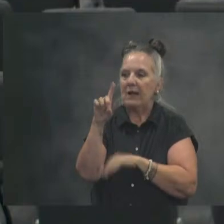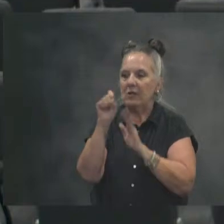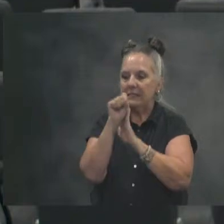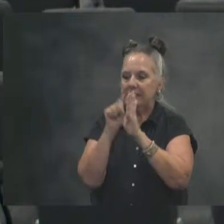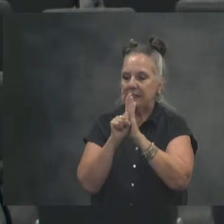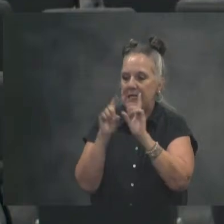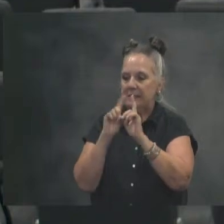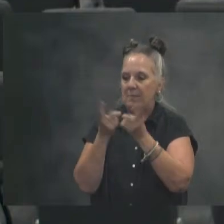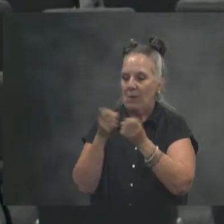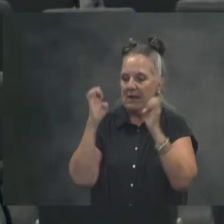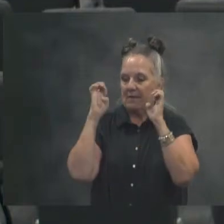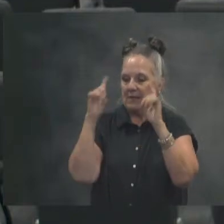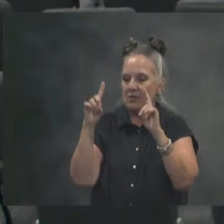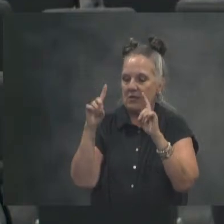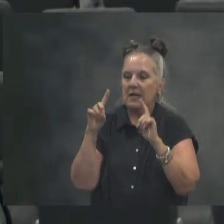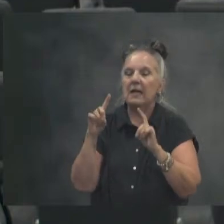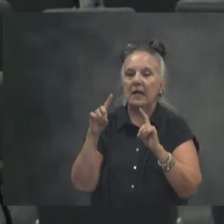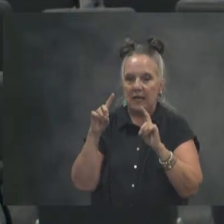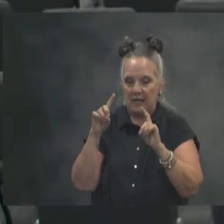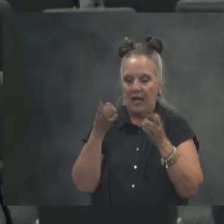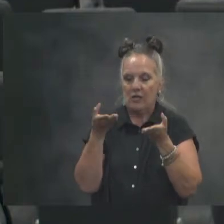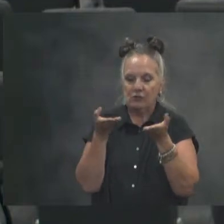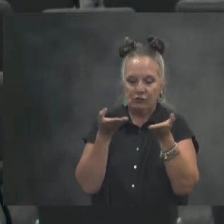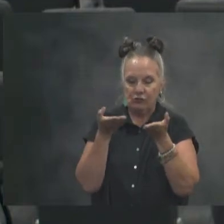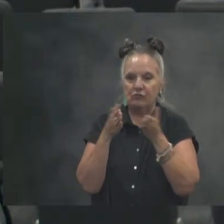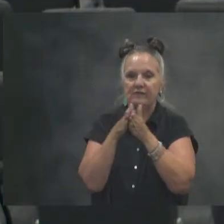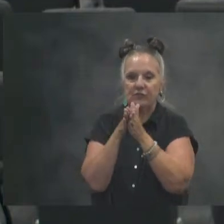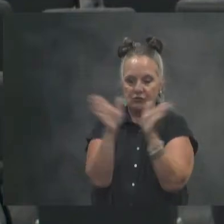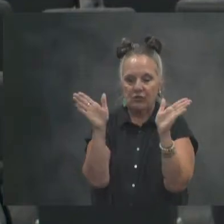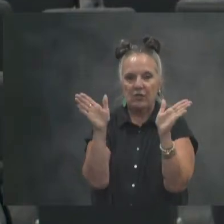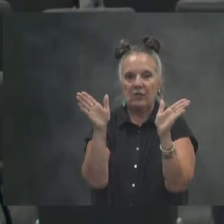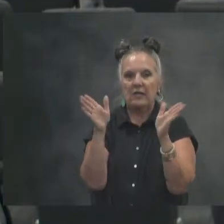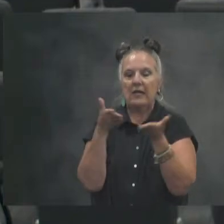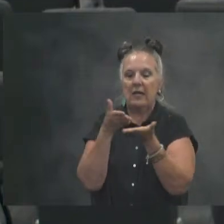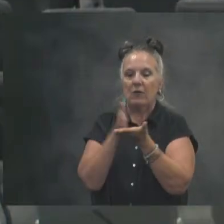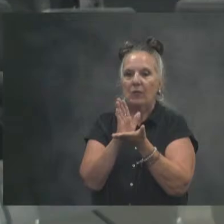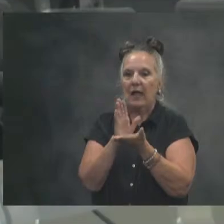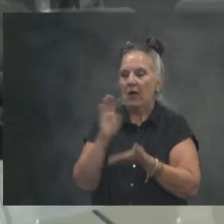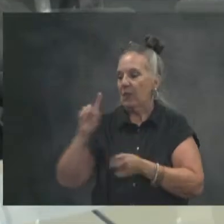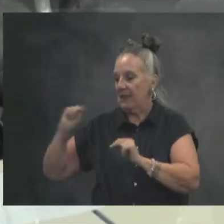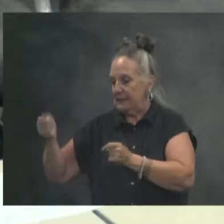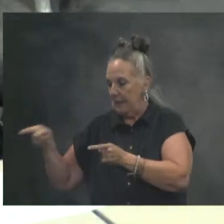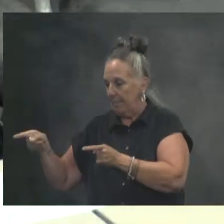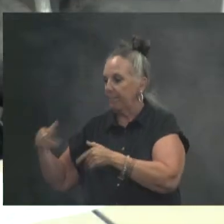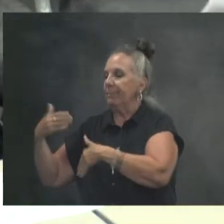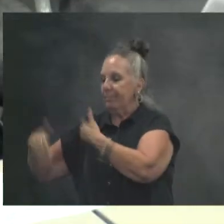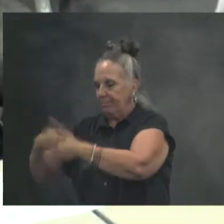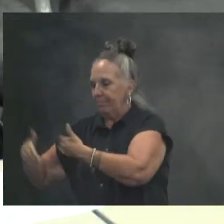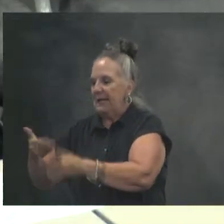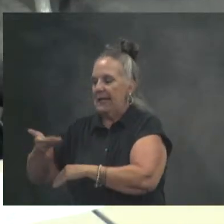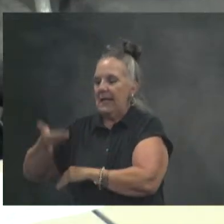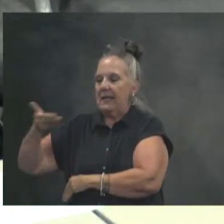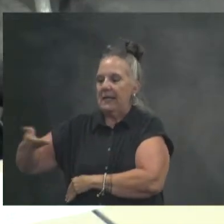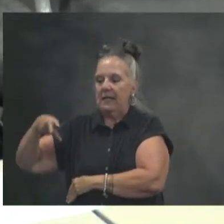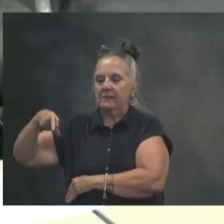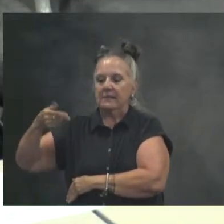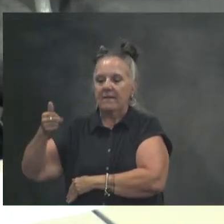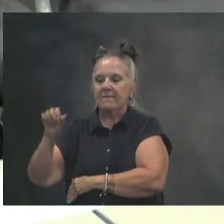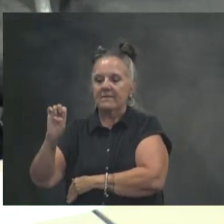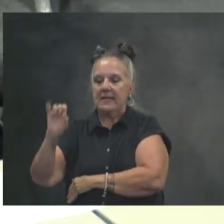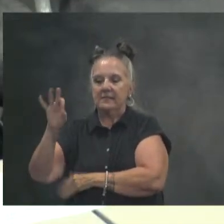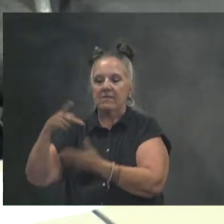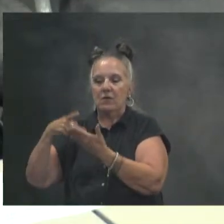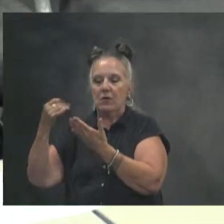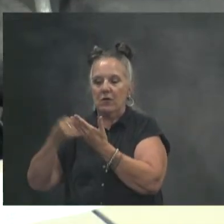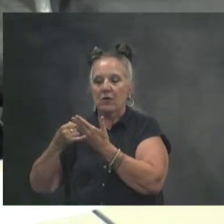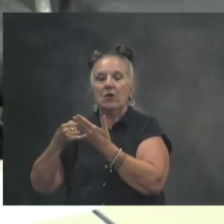of Education and the Department of General Services for approval. This will allow the Mosley team to move to the next phase of this project,